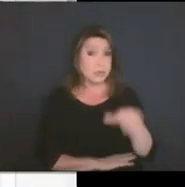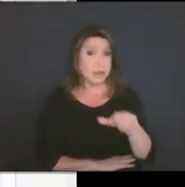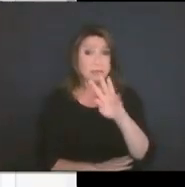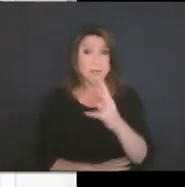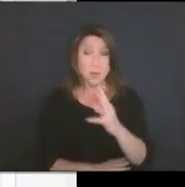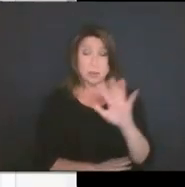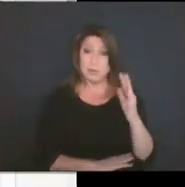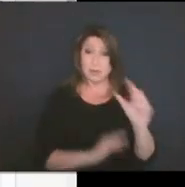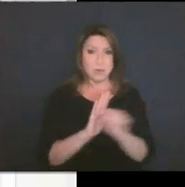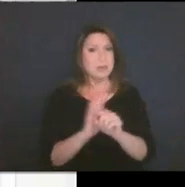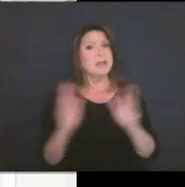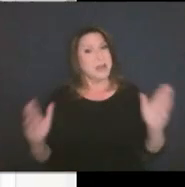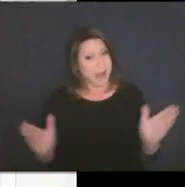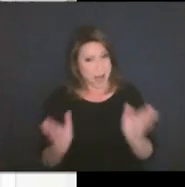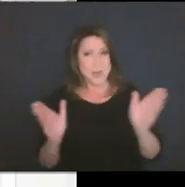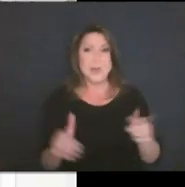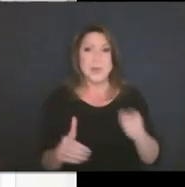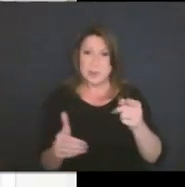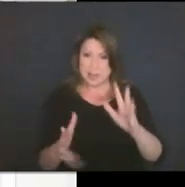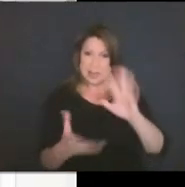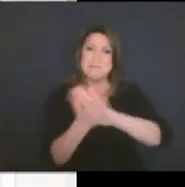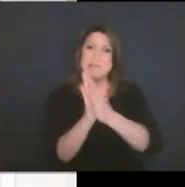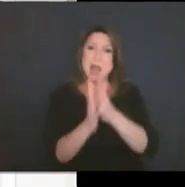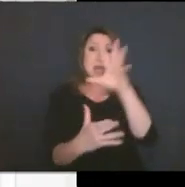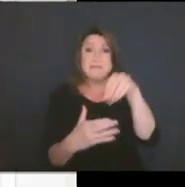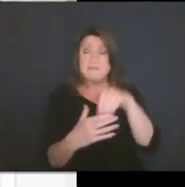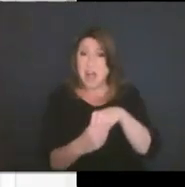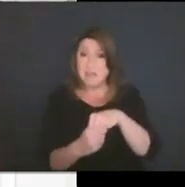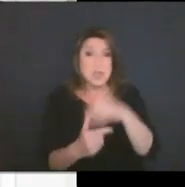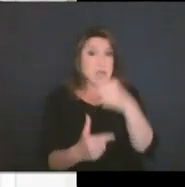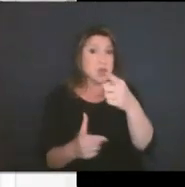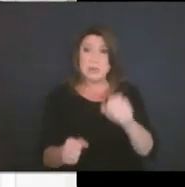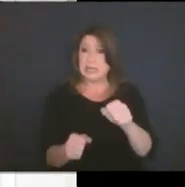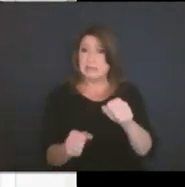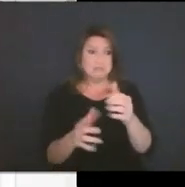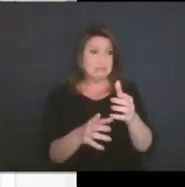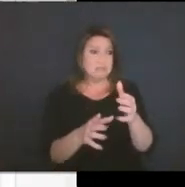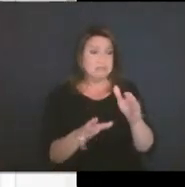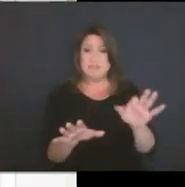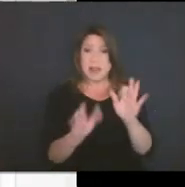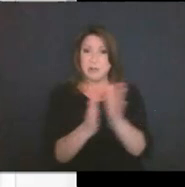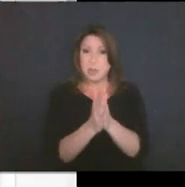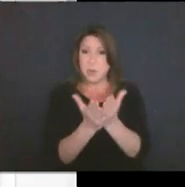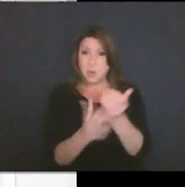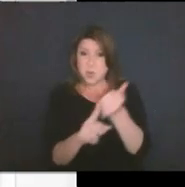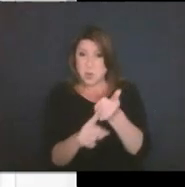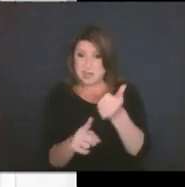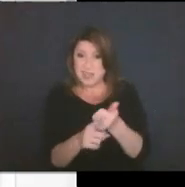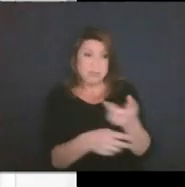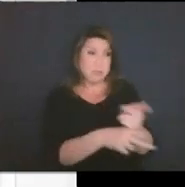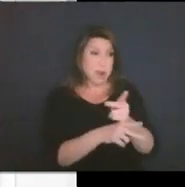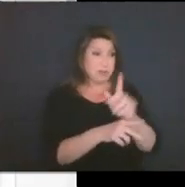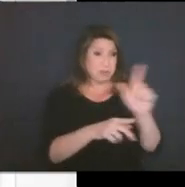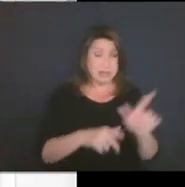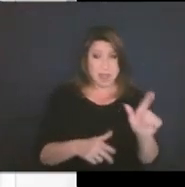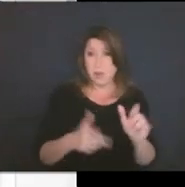and more information coming on that, but you can get the book yourself in any way possible. Or if